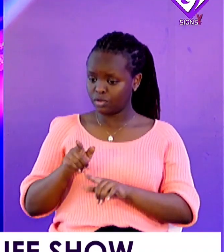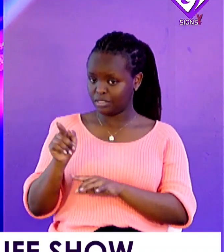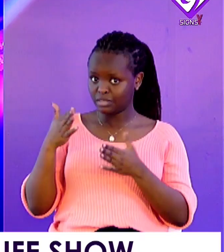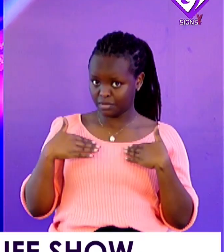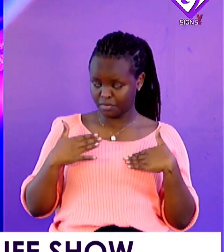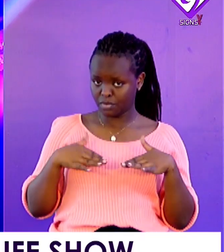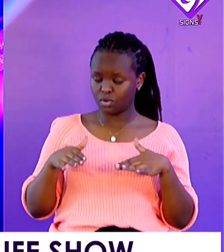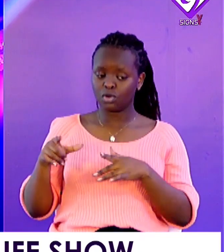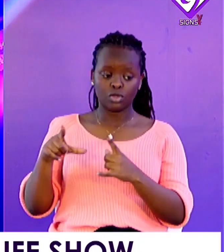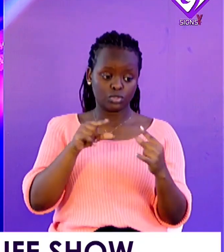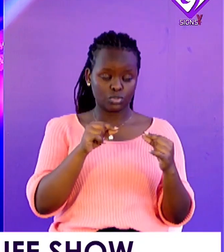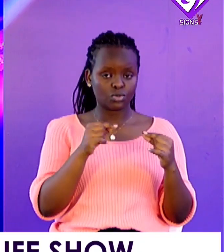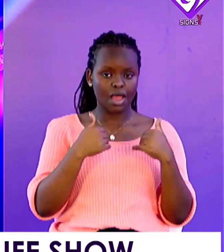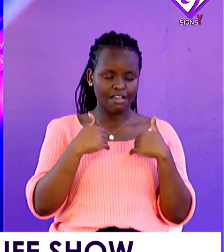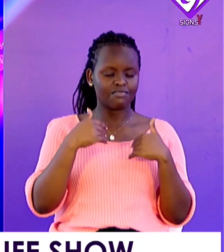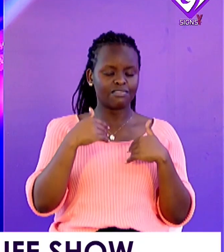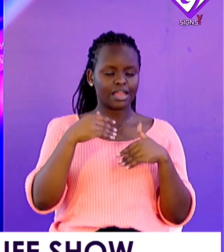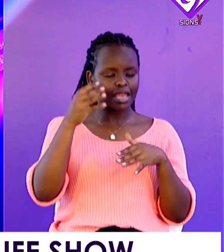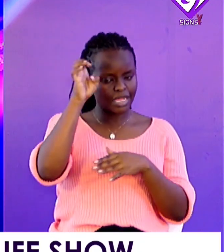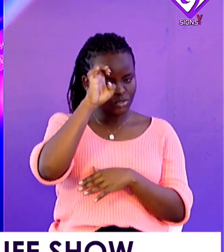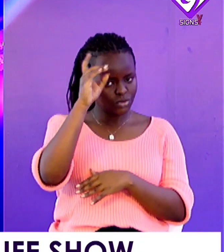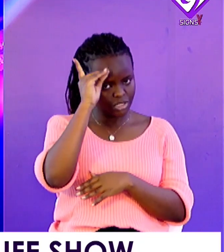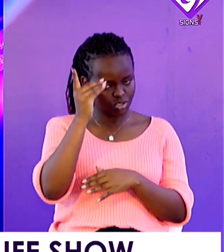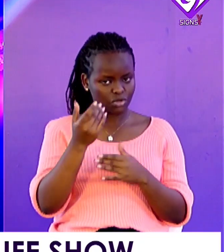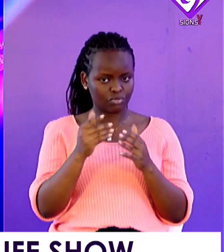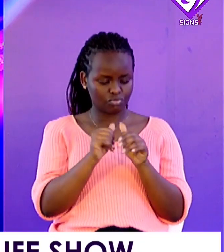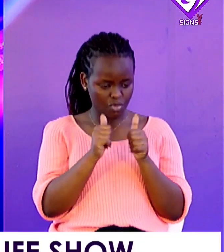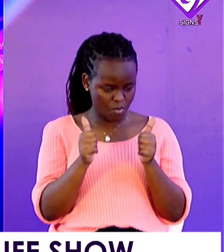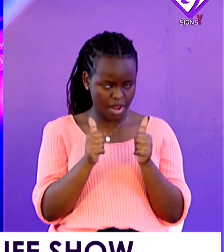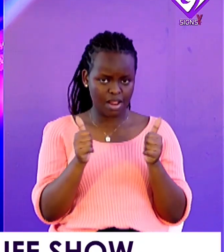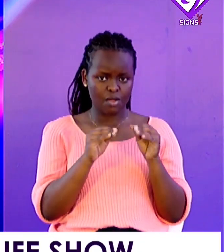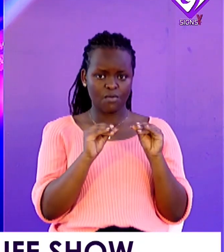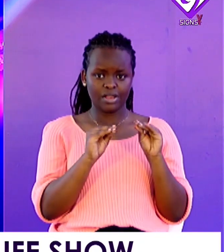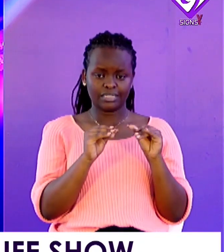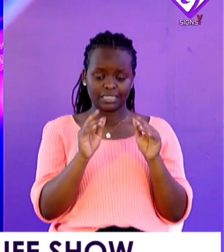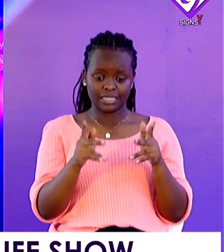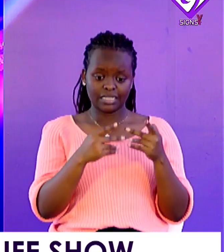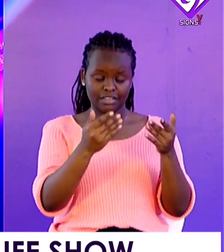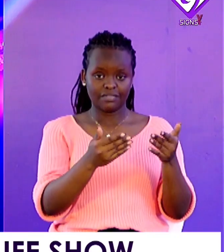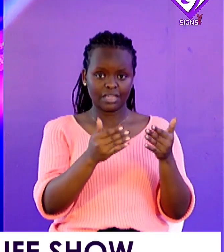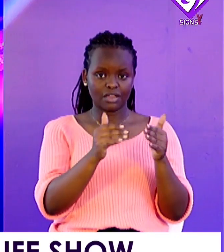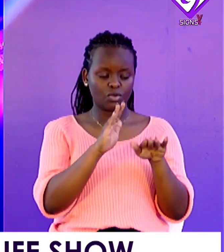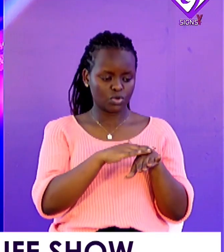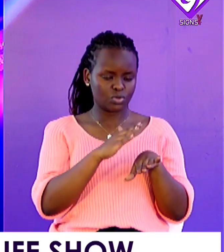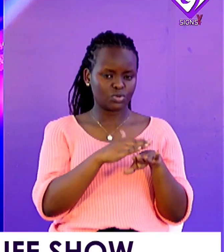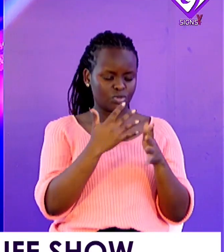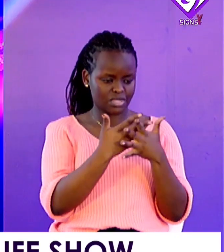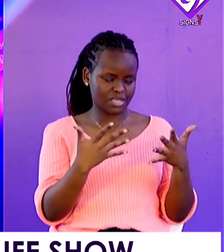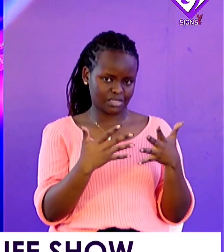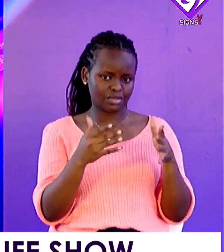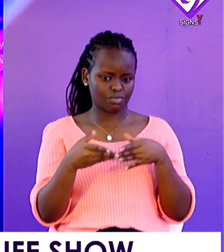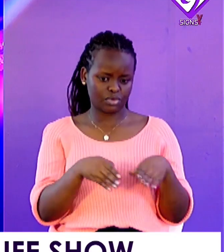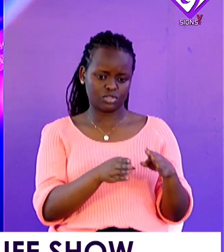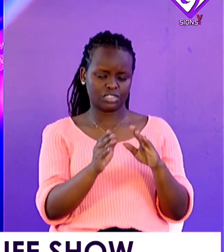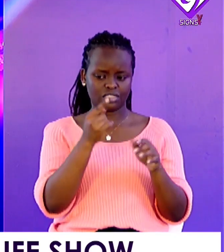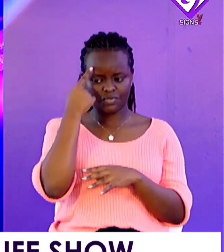people to go through the systems of education by providing the necessary equipment or the